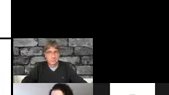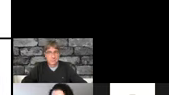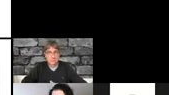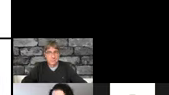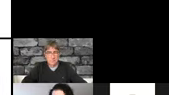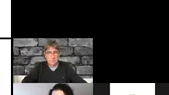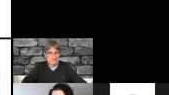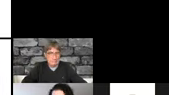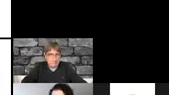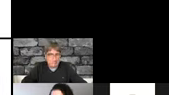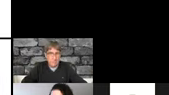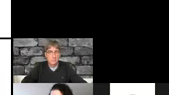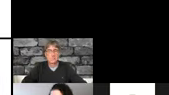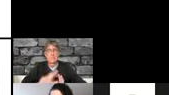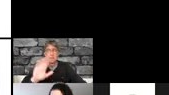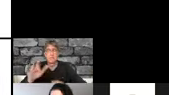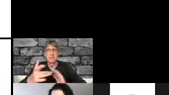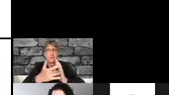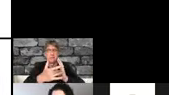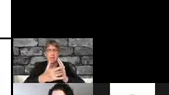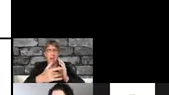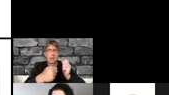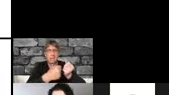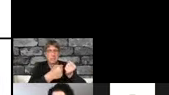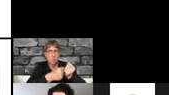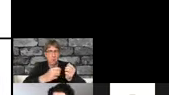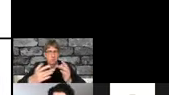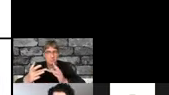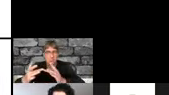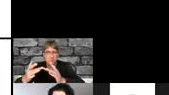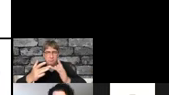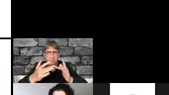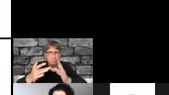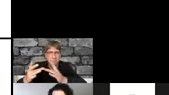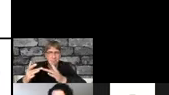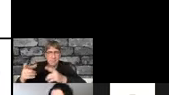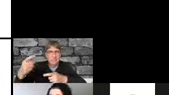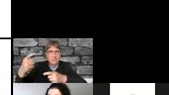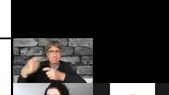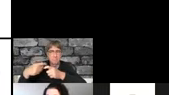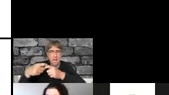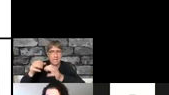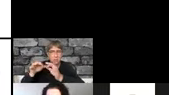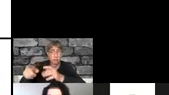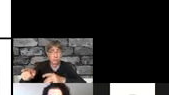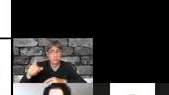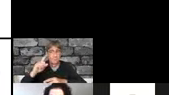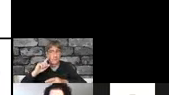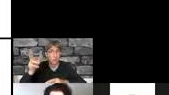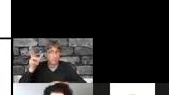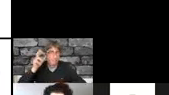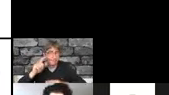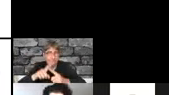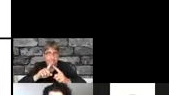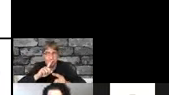Going to have to ask tech support to kind of work with our Spanish interpreter, I think, to make sure he gets unmuted. Let me go to the next slide